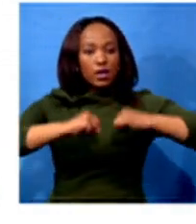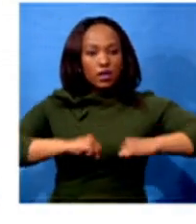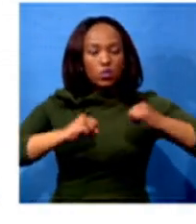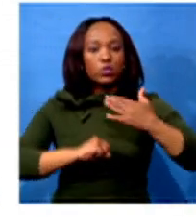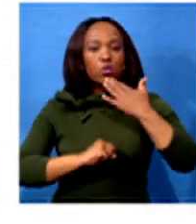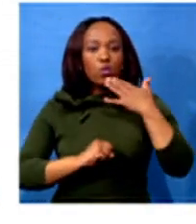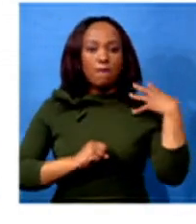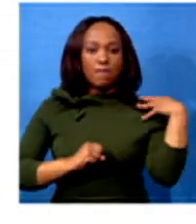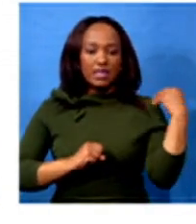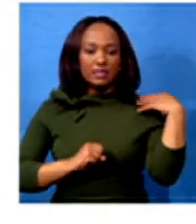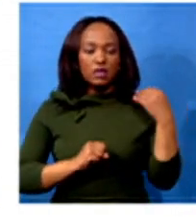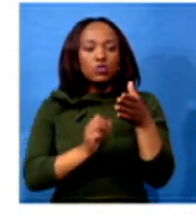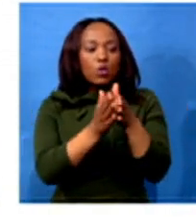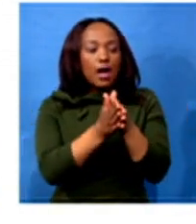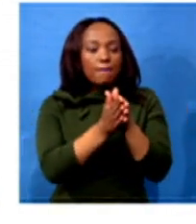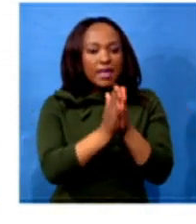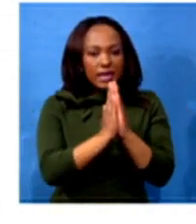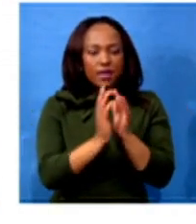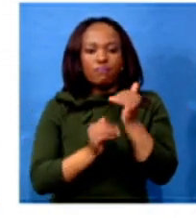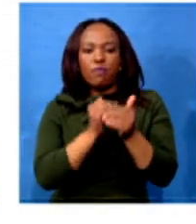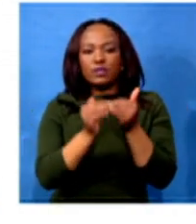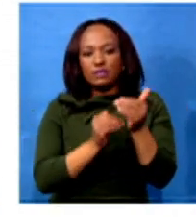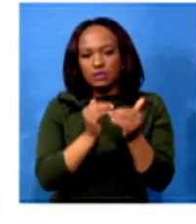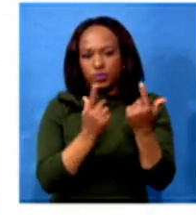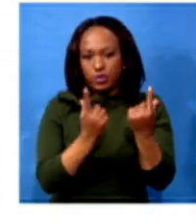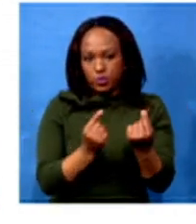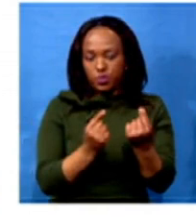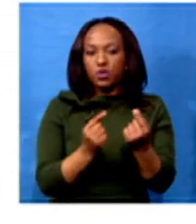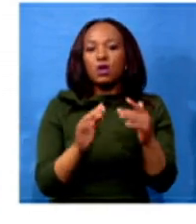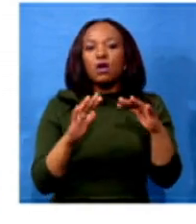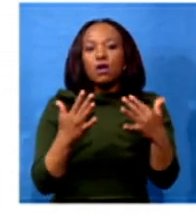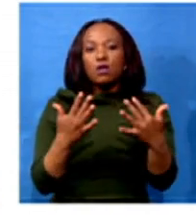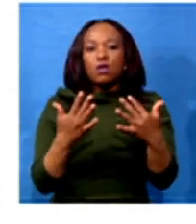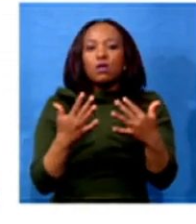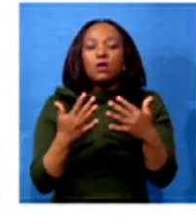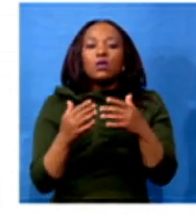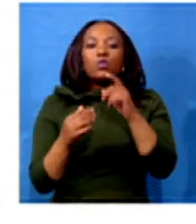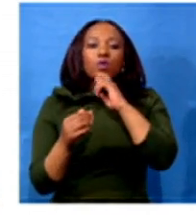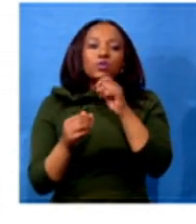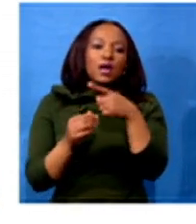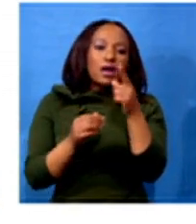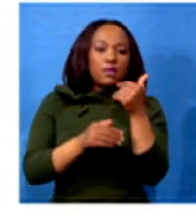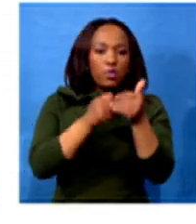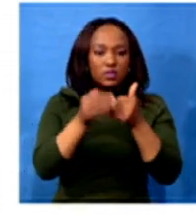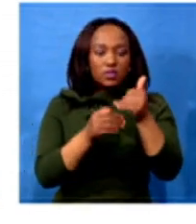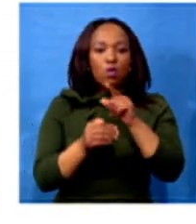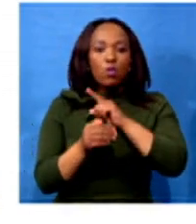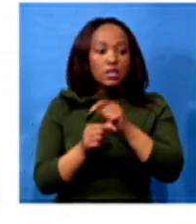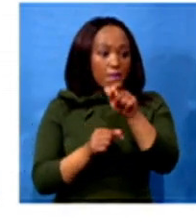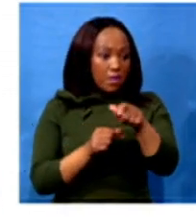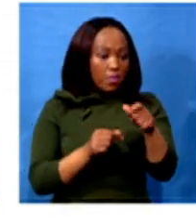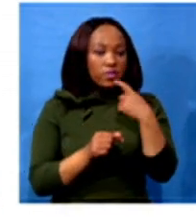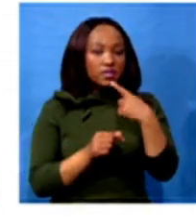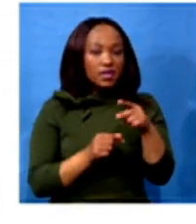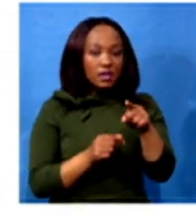go through an appeal process so that we can then go and use a different process to make sure that those people that say